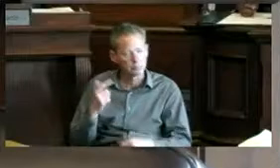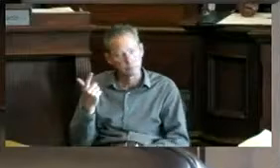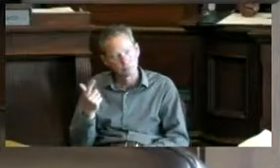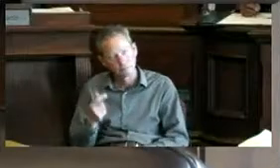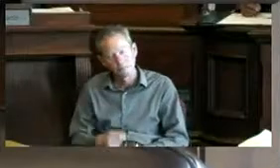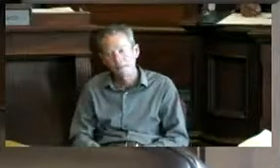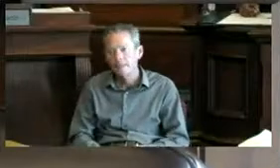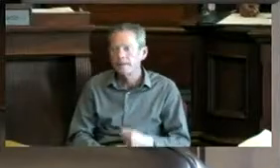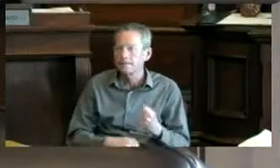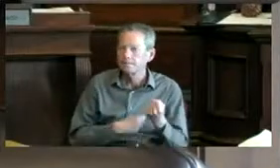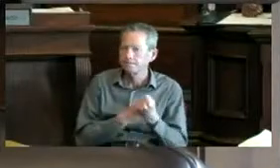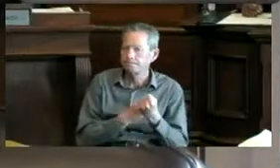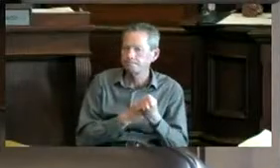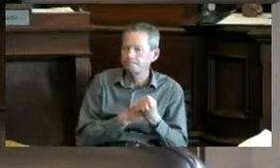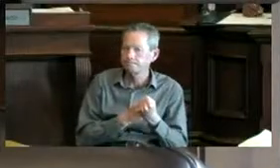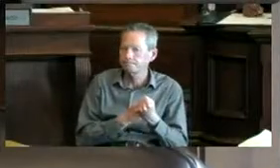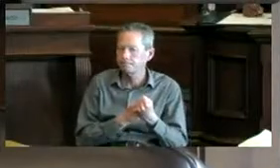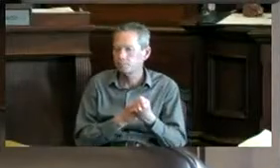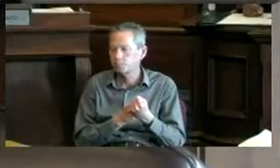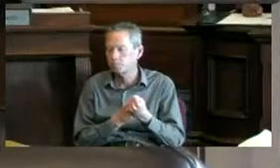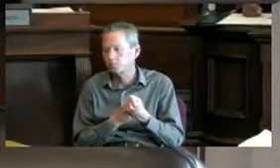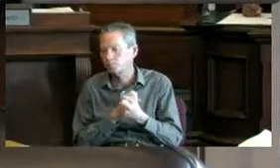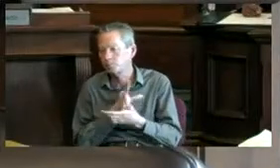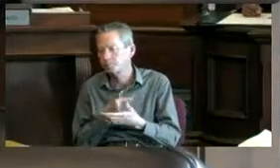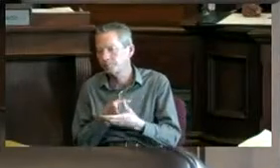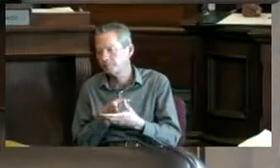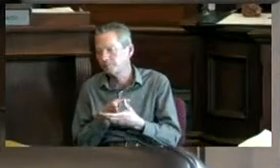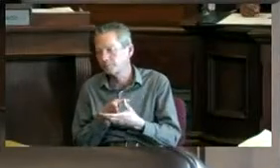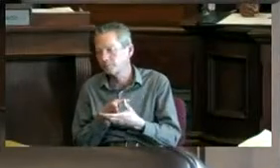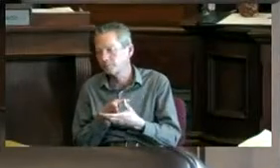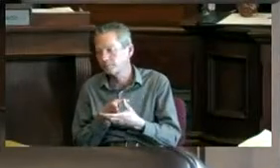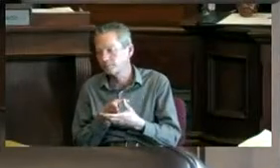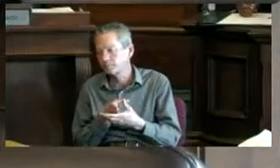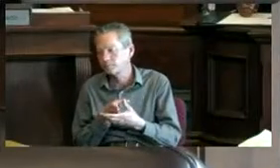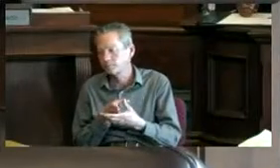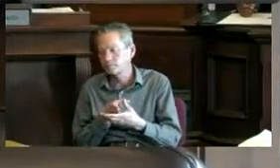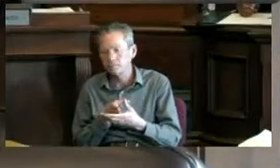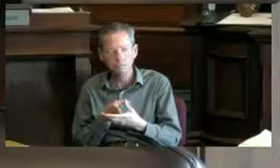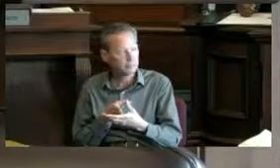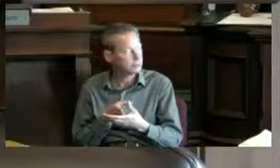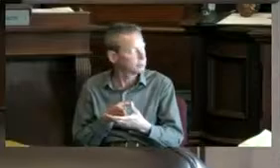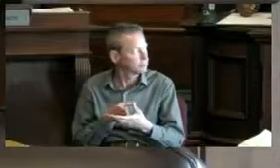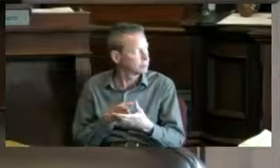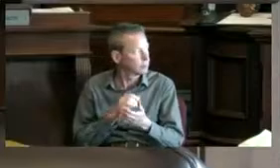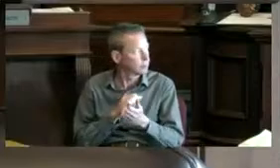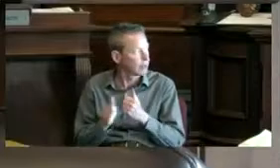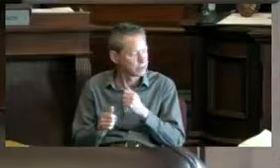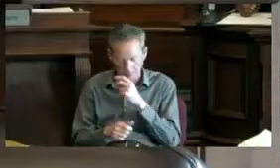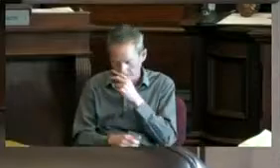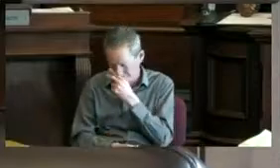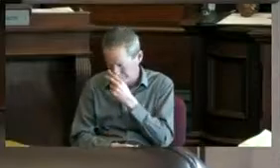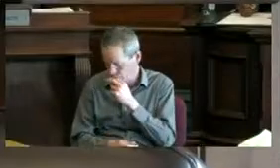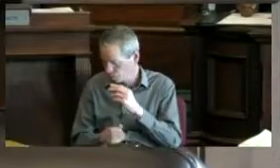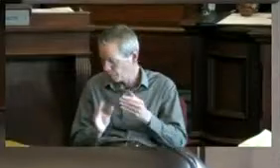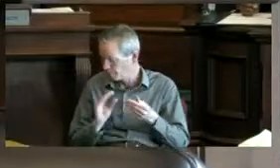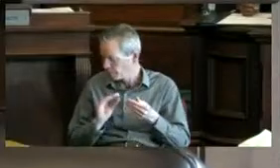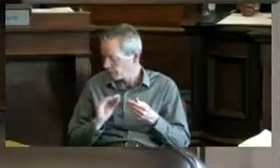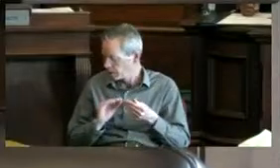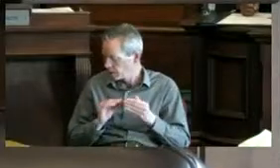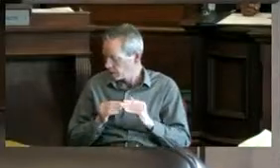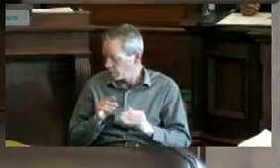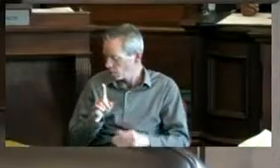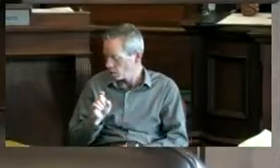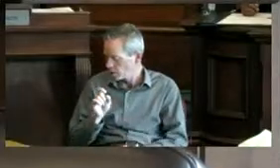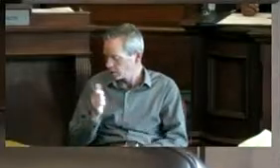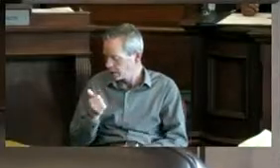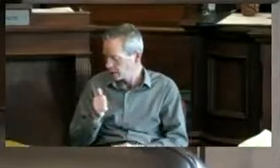Second. All in favor? Aye. Any opposed? Say nay. And the motion carries. Introductory number